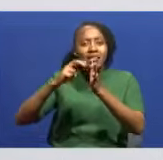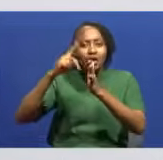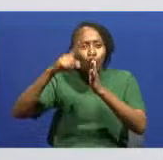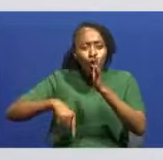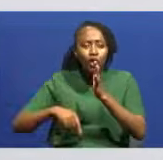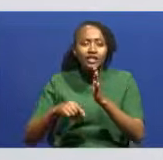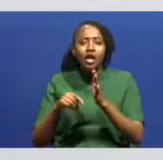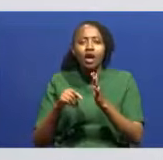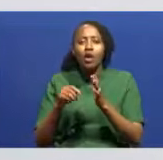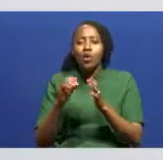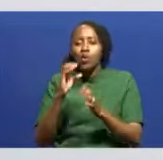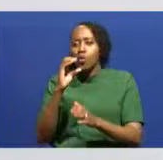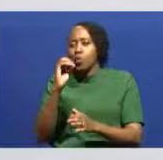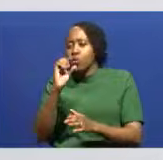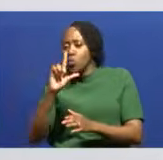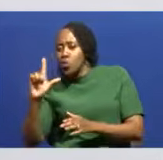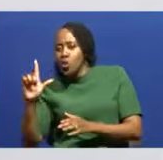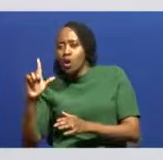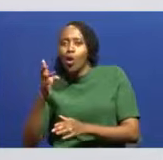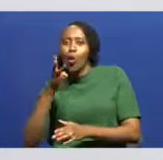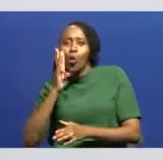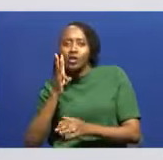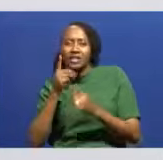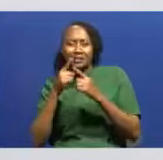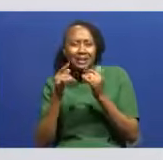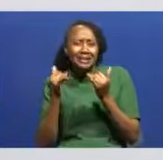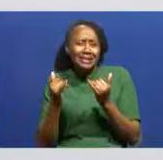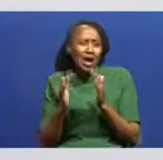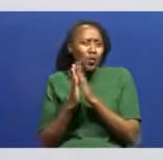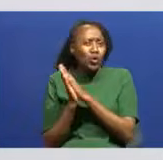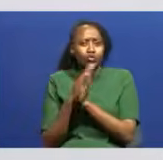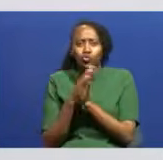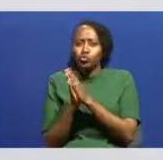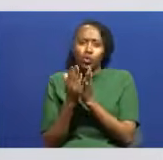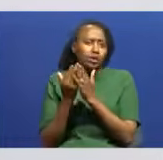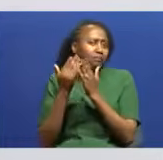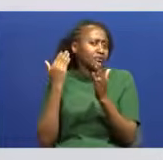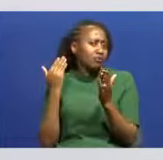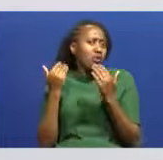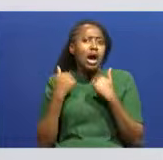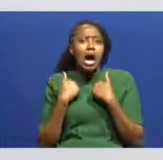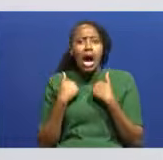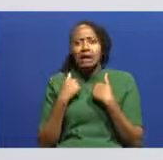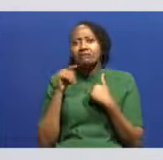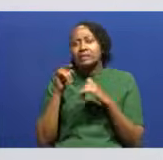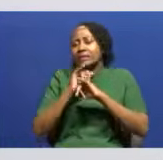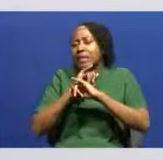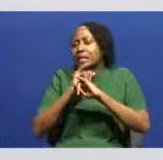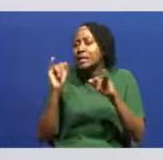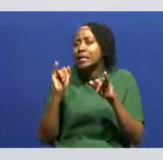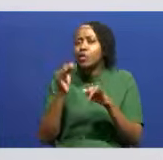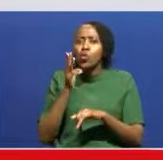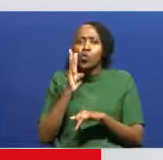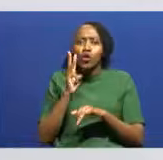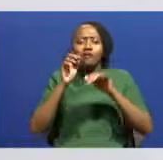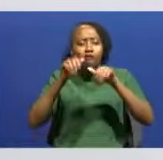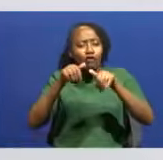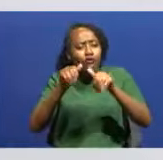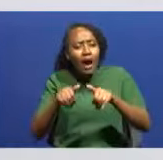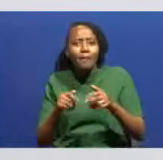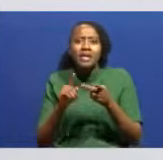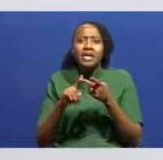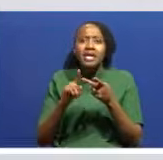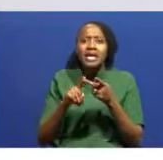Nairobi River tells a very different story of lost identity. It was then a source of clean water for farming and